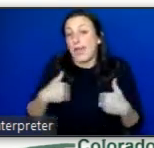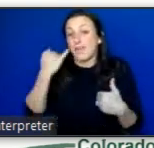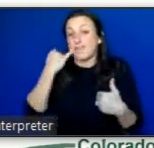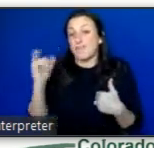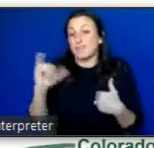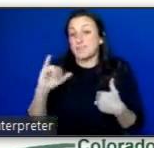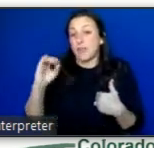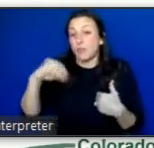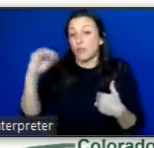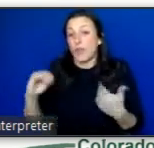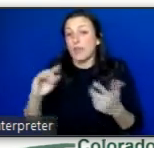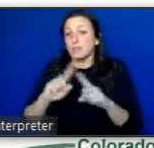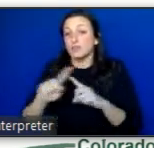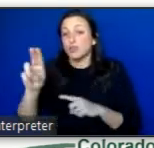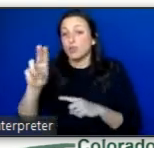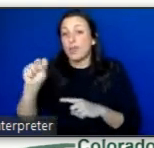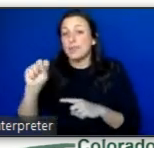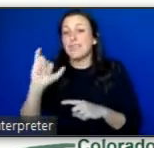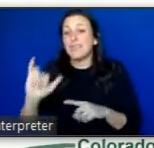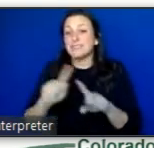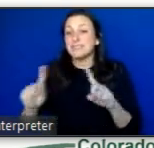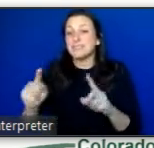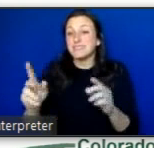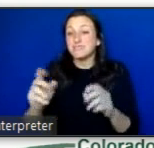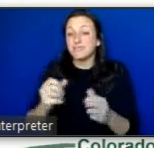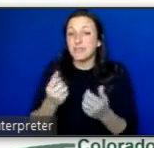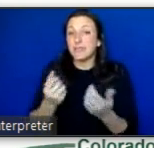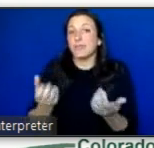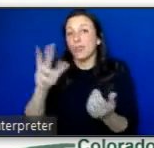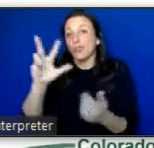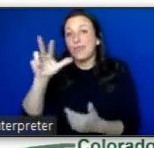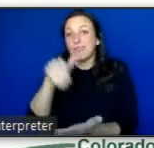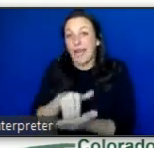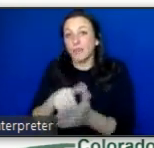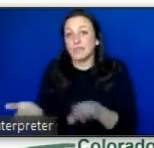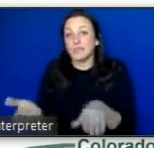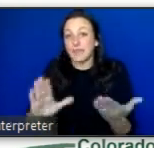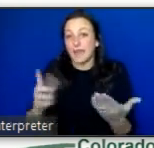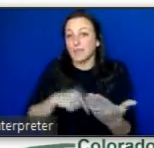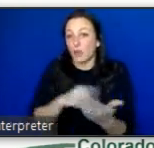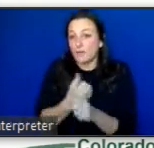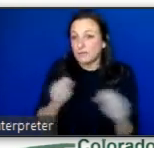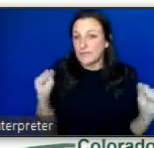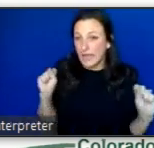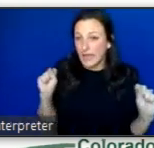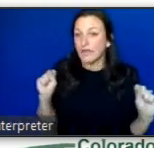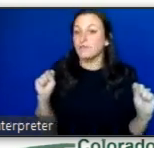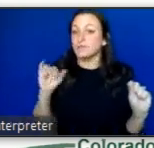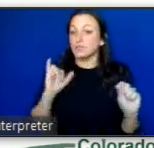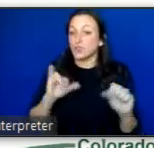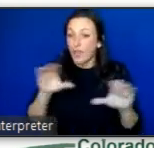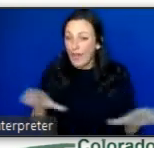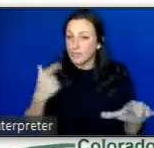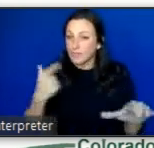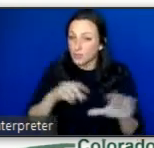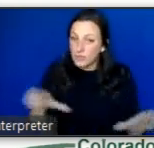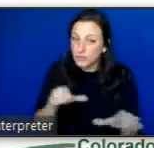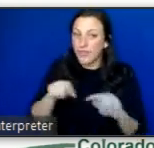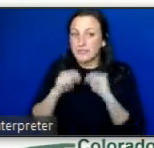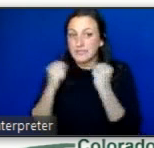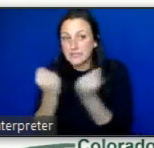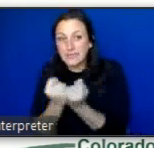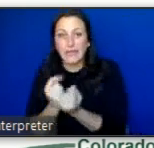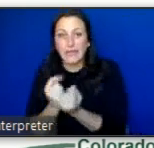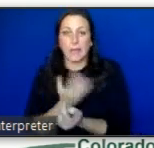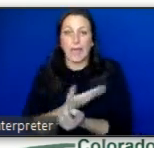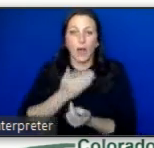actually a difference of 3,000 deaths. Meaning that the actions that this team took, that our administration took, and the actions that all Coloradans